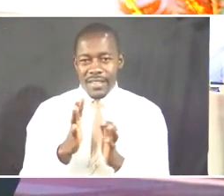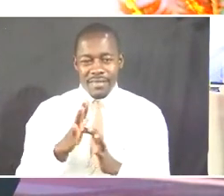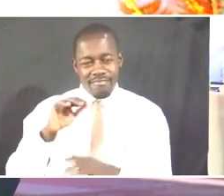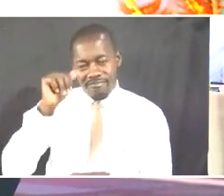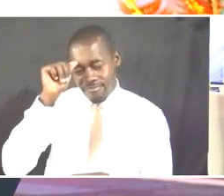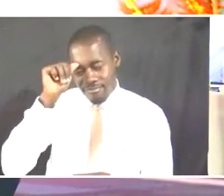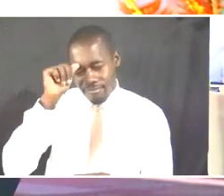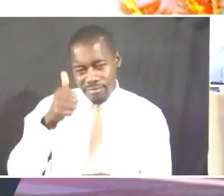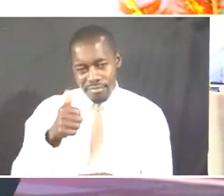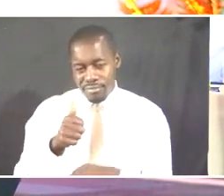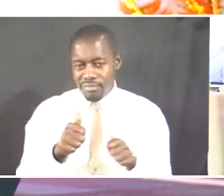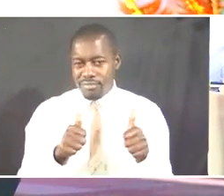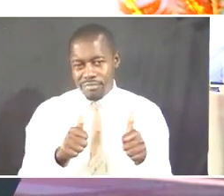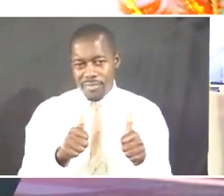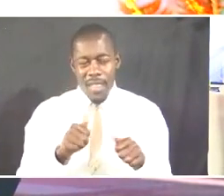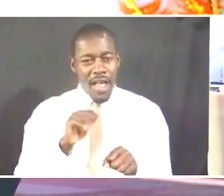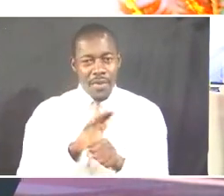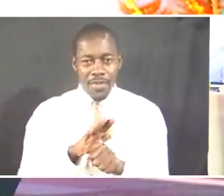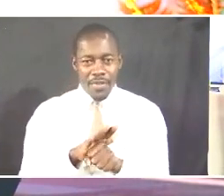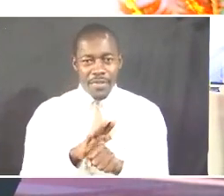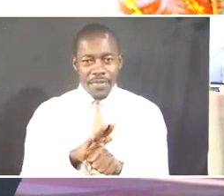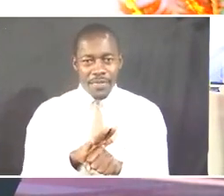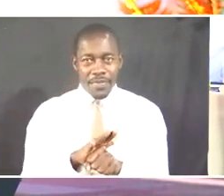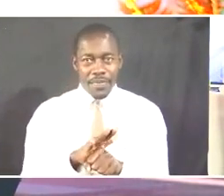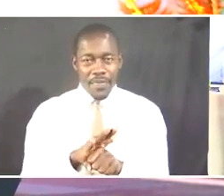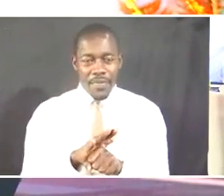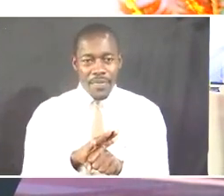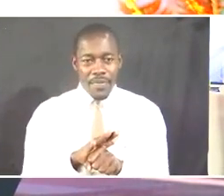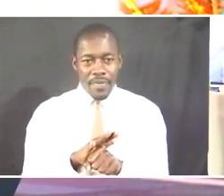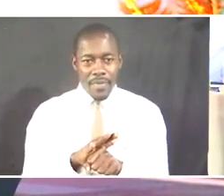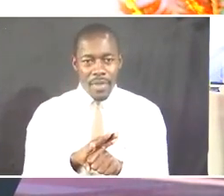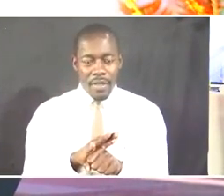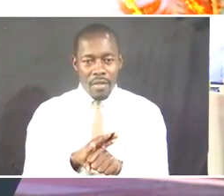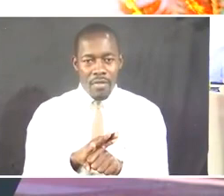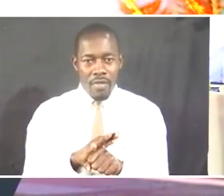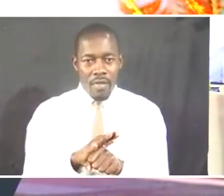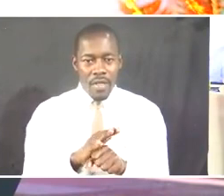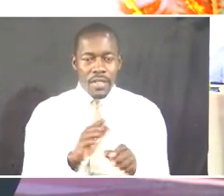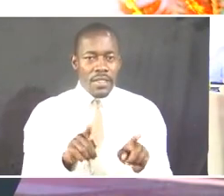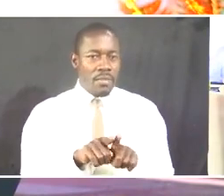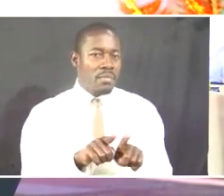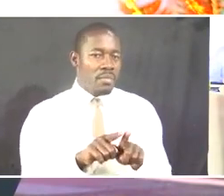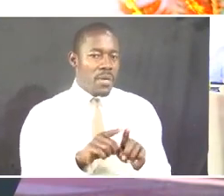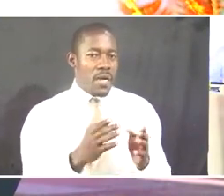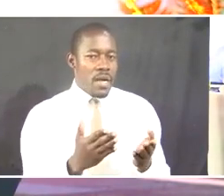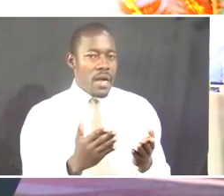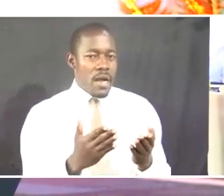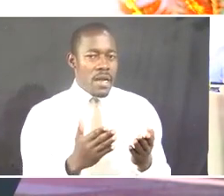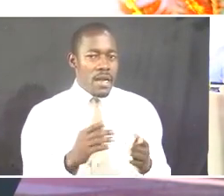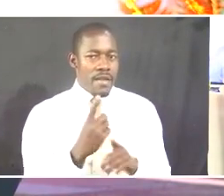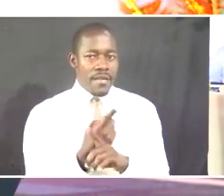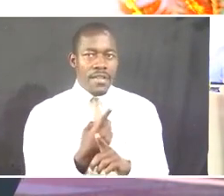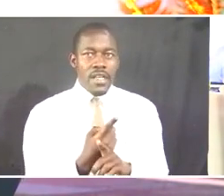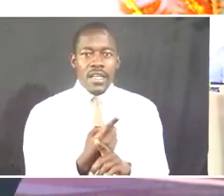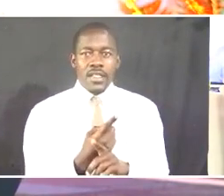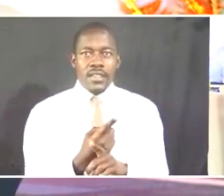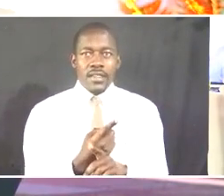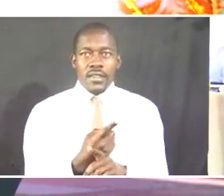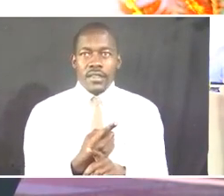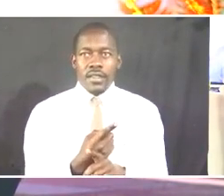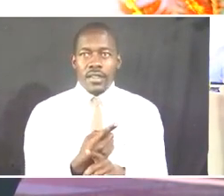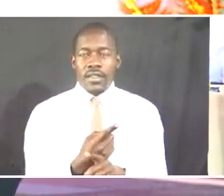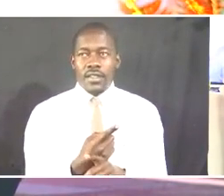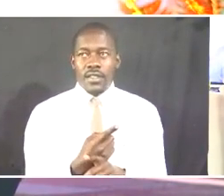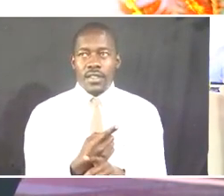was among the first. And our schools must be an example in terms of offering the best academically and shine outside